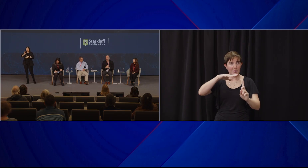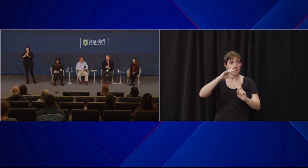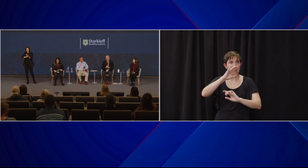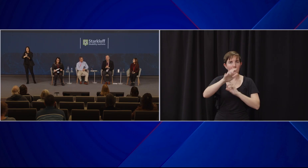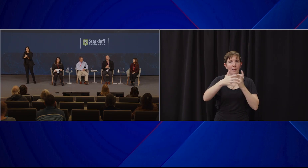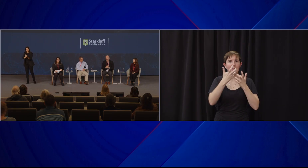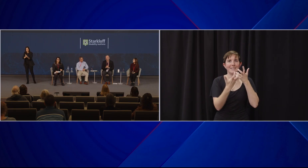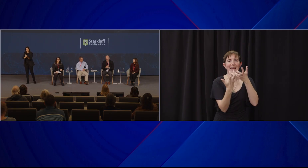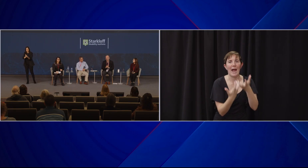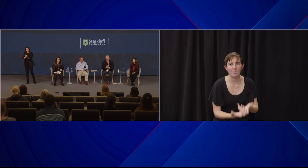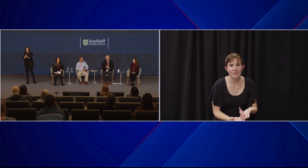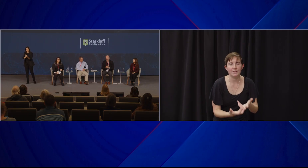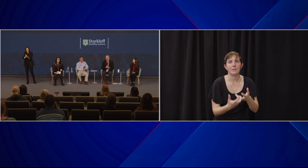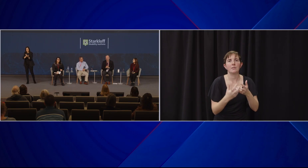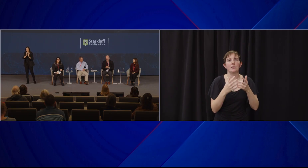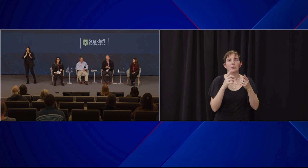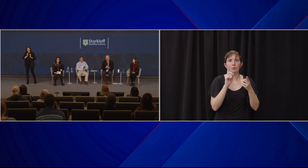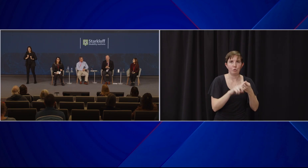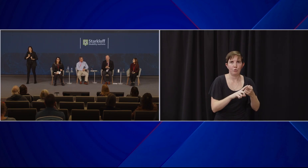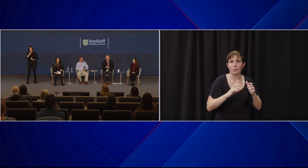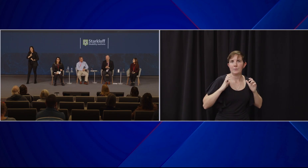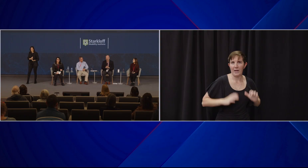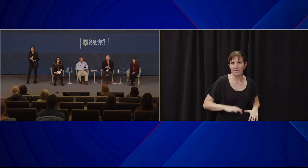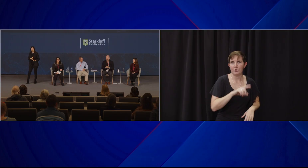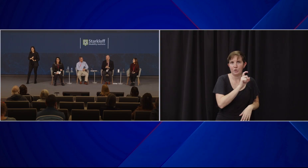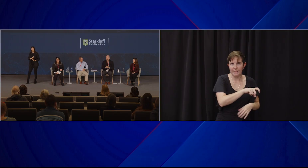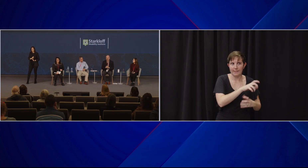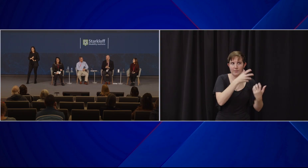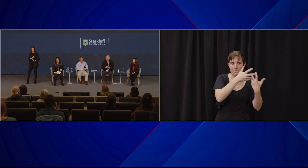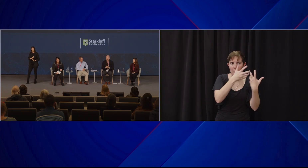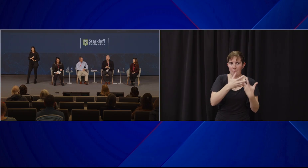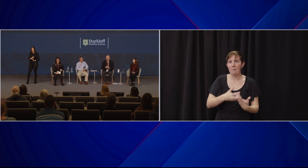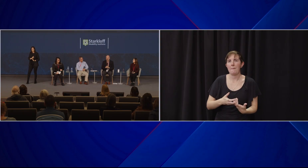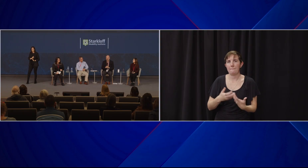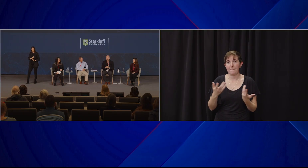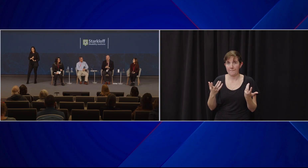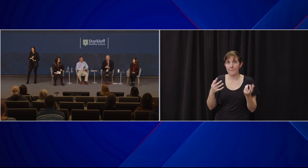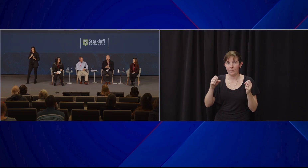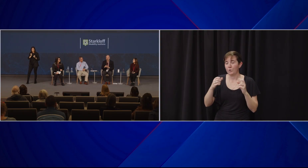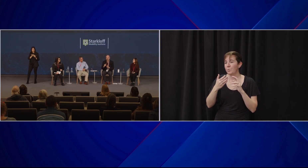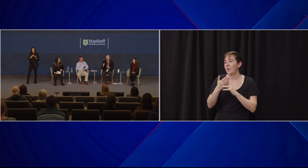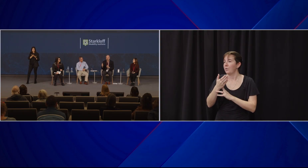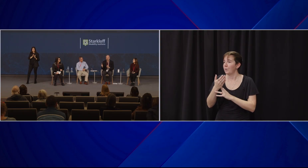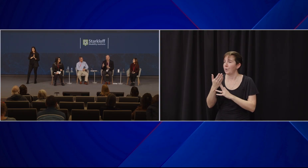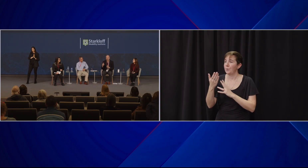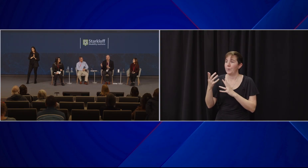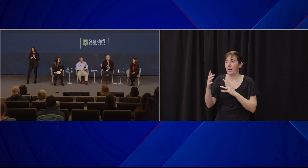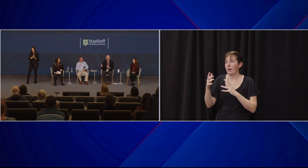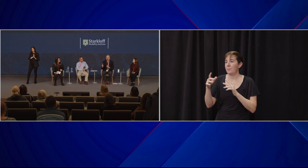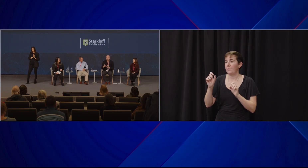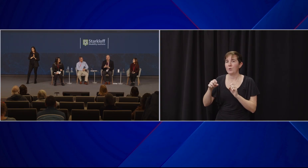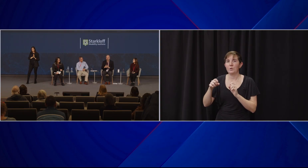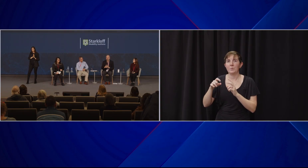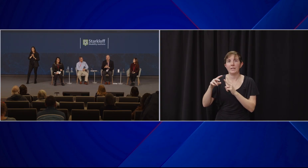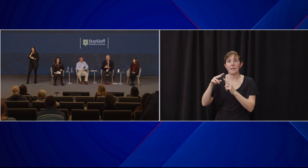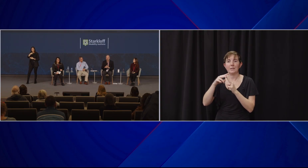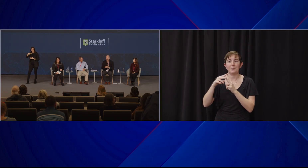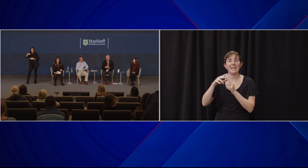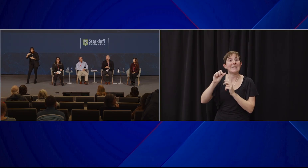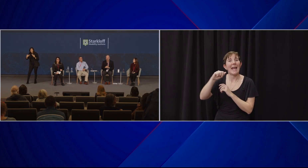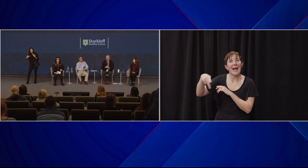adapts to passengers' needs? And that could be through, there could be a companion app with